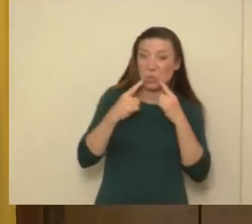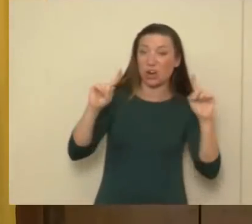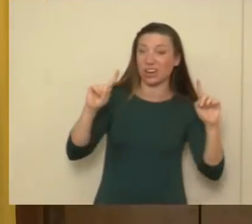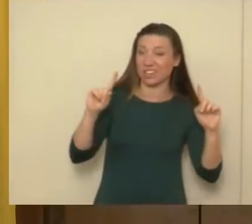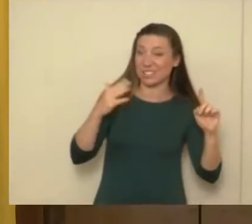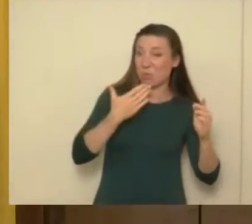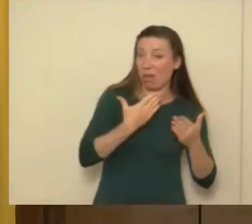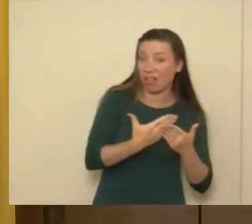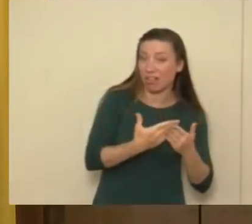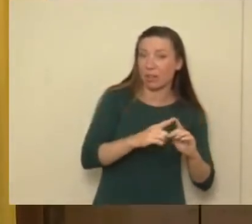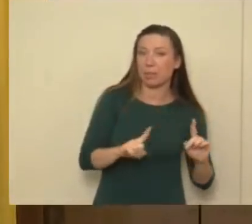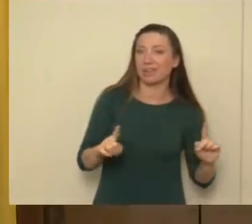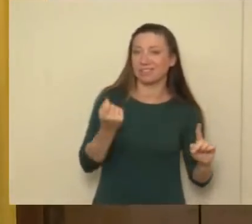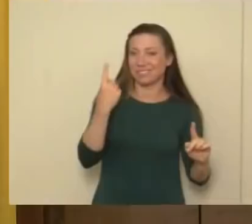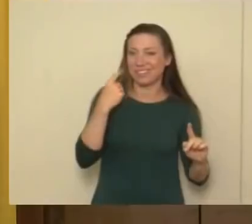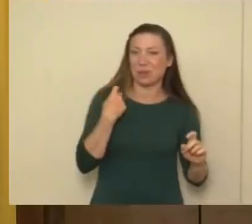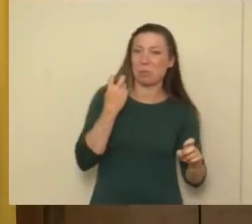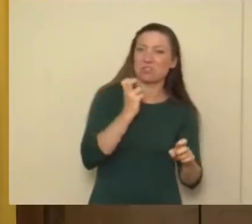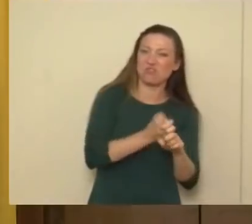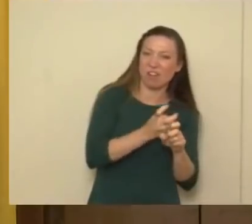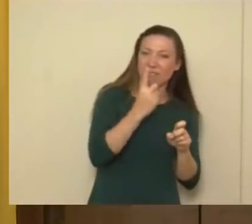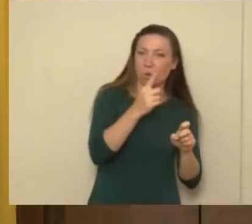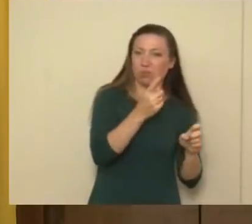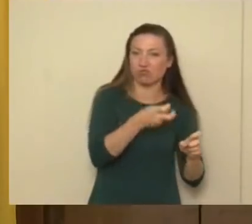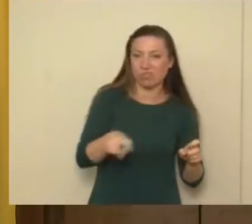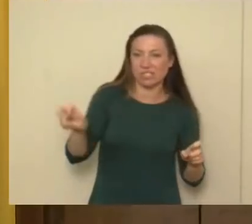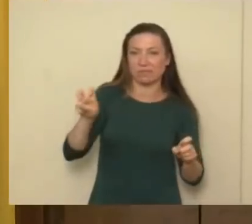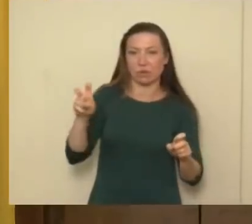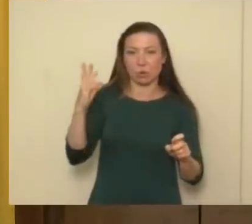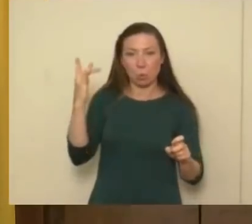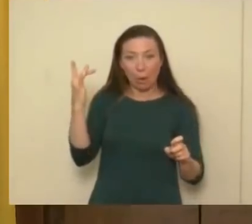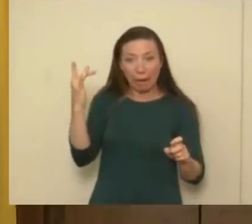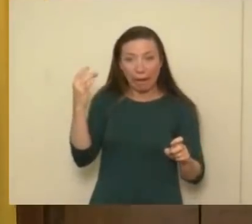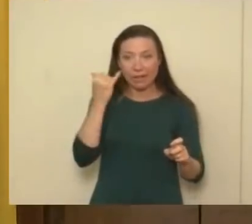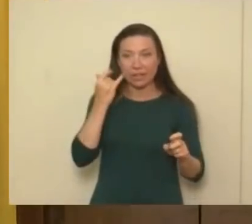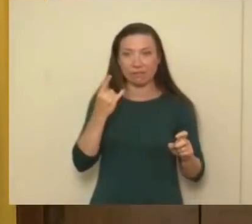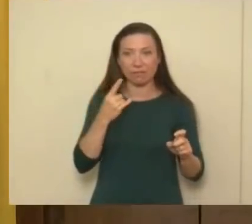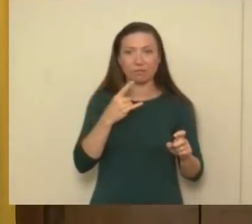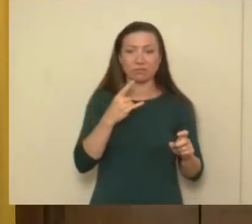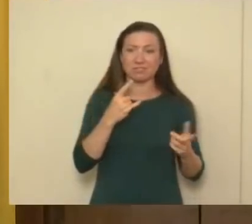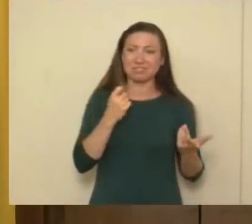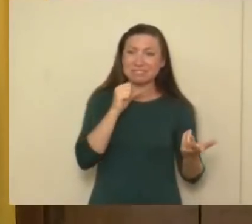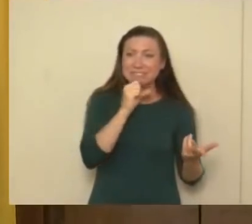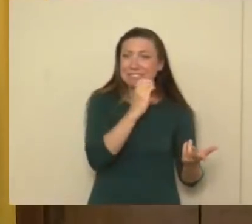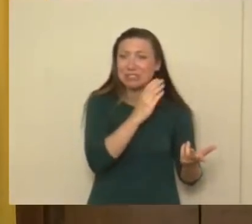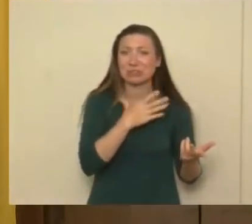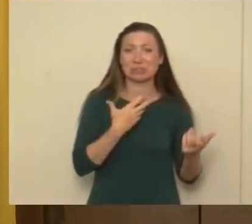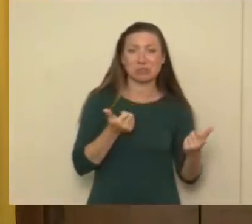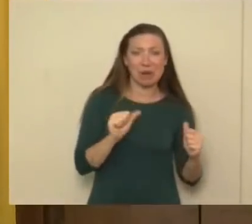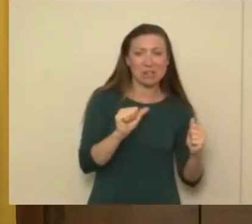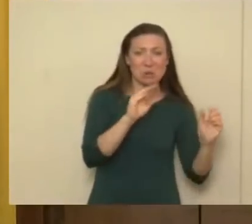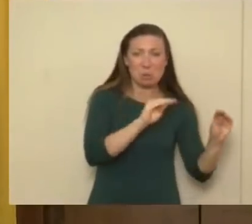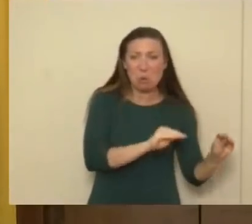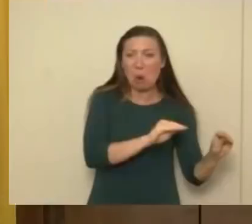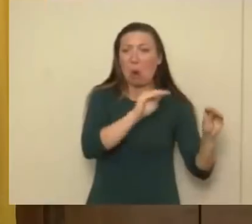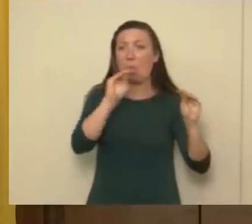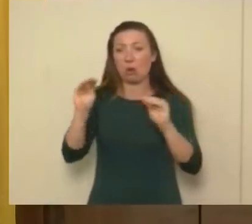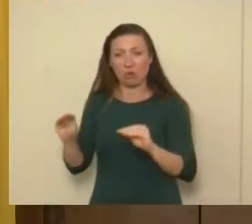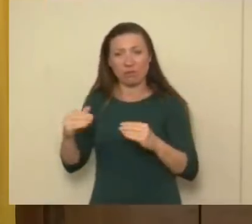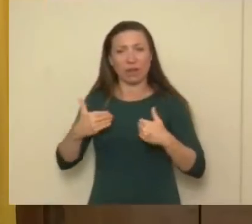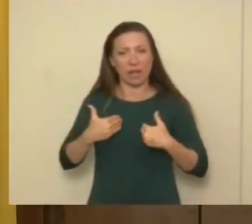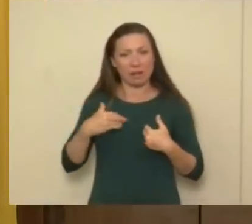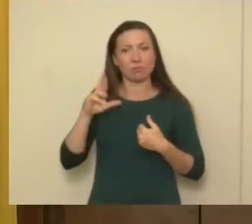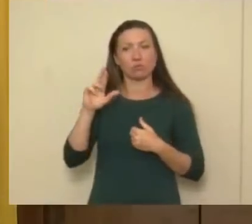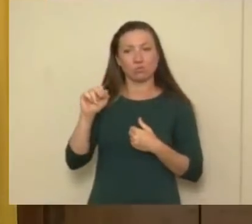to transfer because there are real health care risks to transferring individuals. And then we worry about people